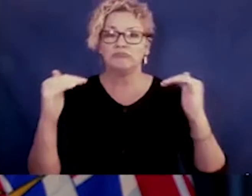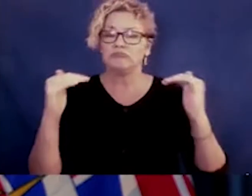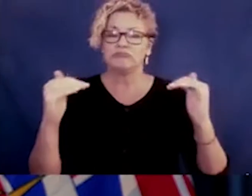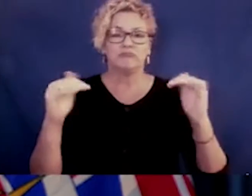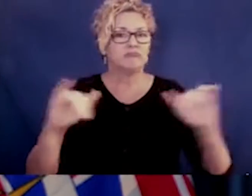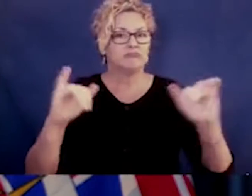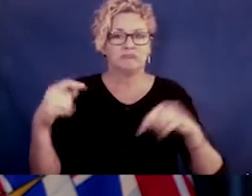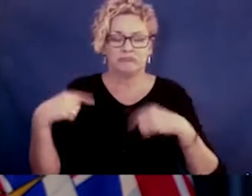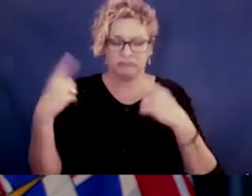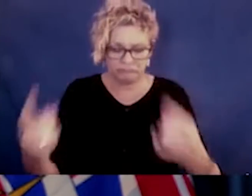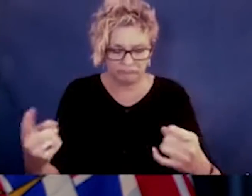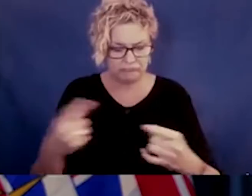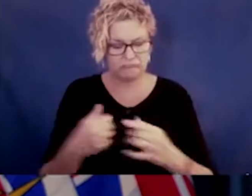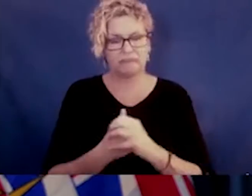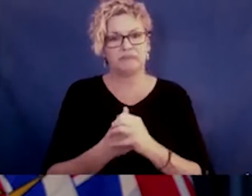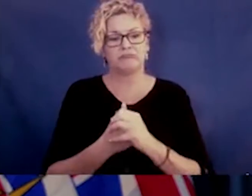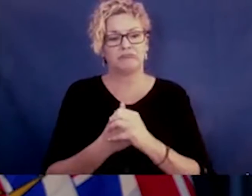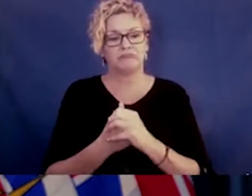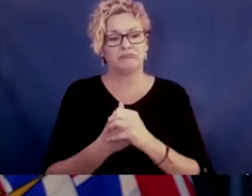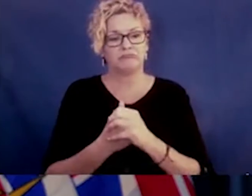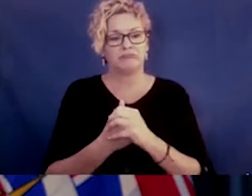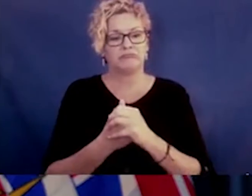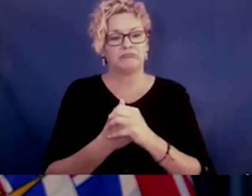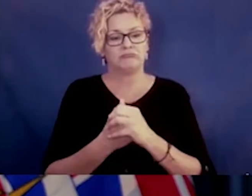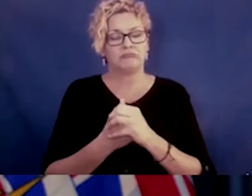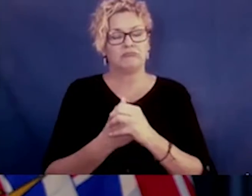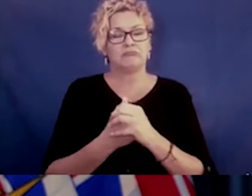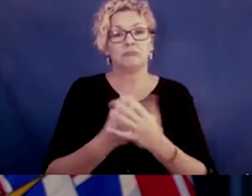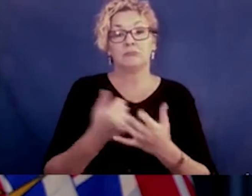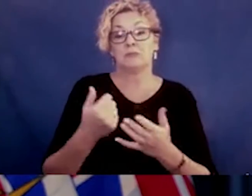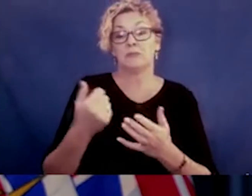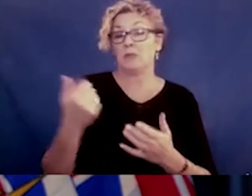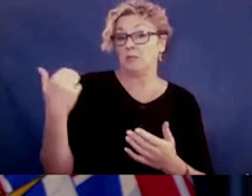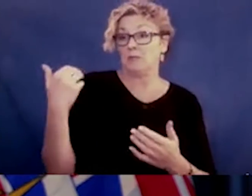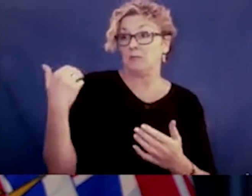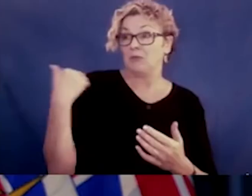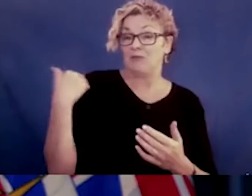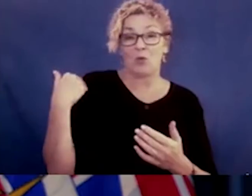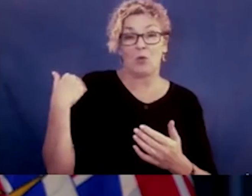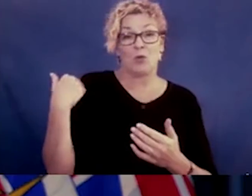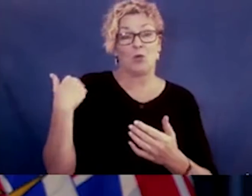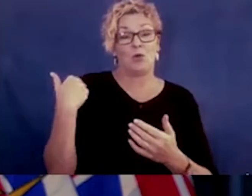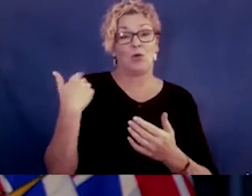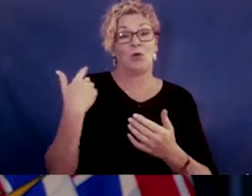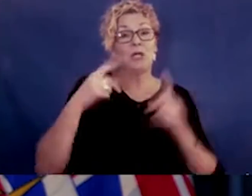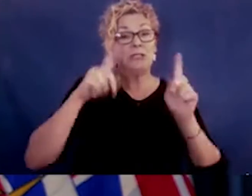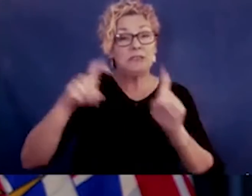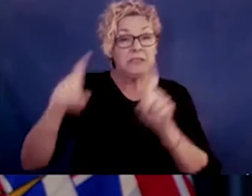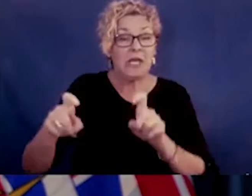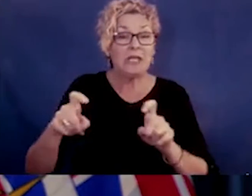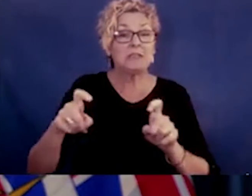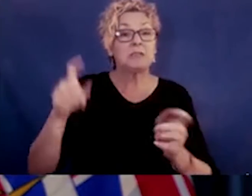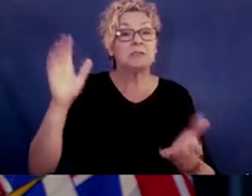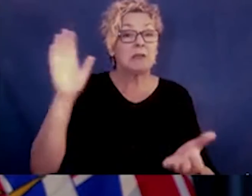several different platforms that are in use across the province, and there's a pre-test piece which has had some challenges in